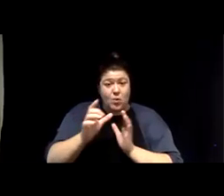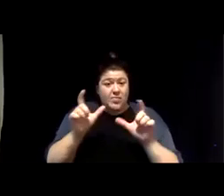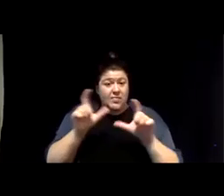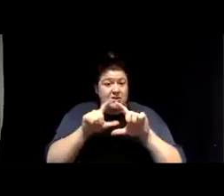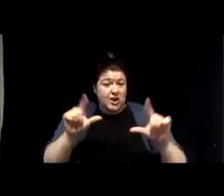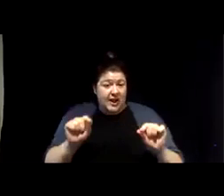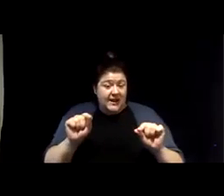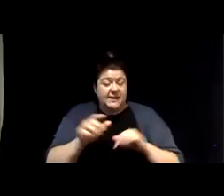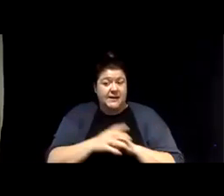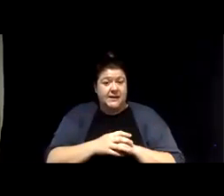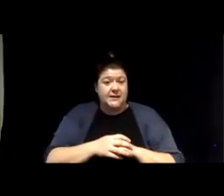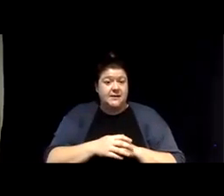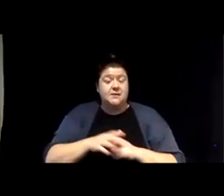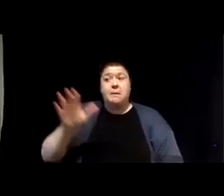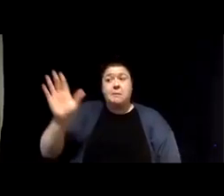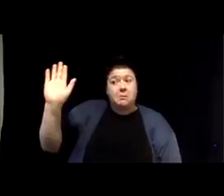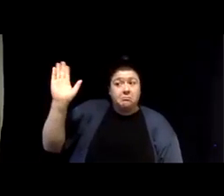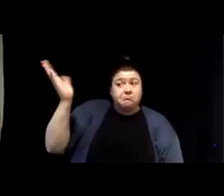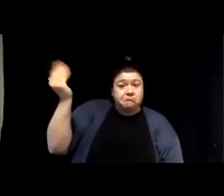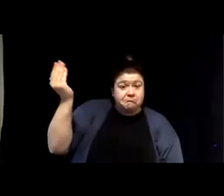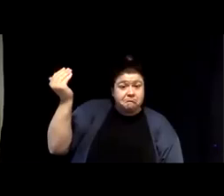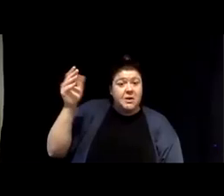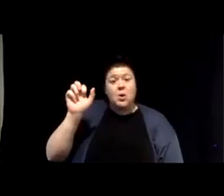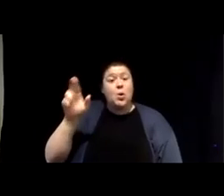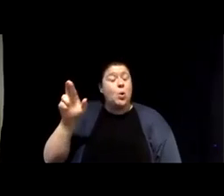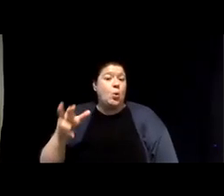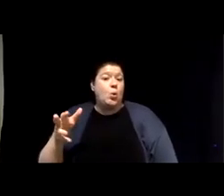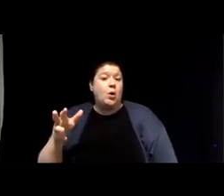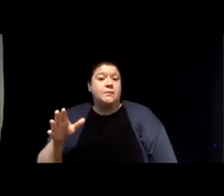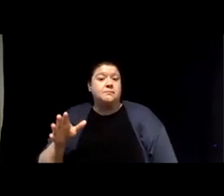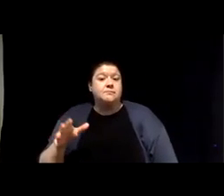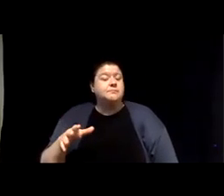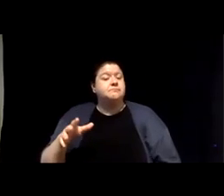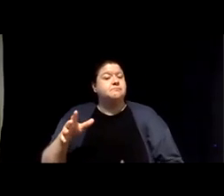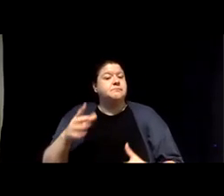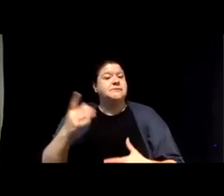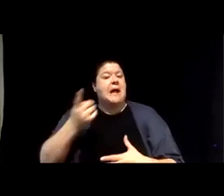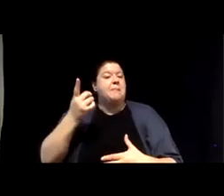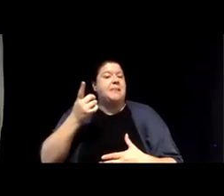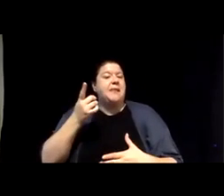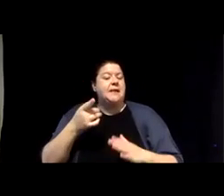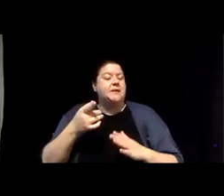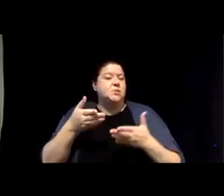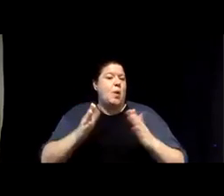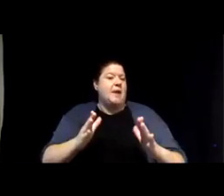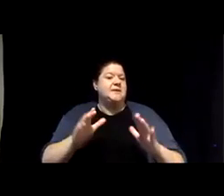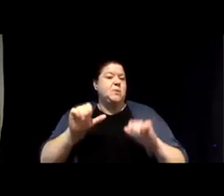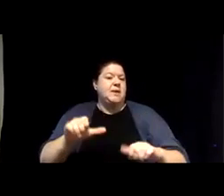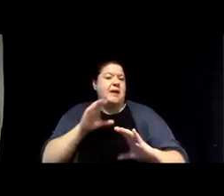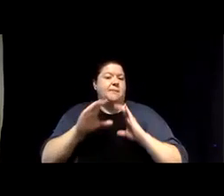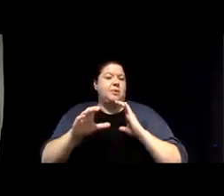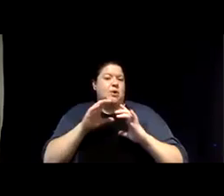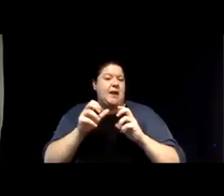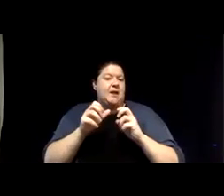do a little hand signal or something to indicate, please bring us the check. So there's ways that we can communicate without ever